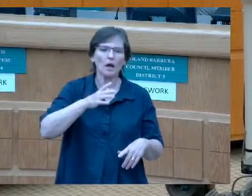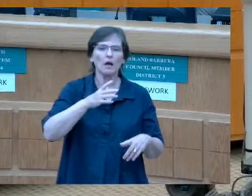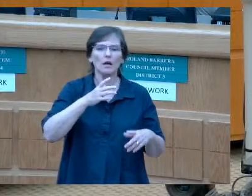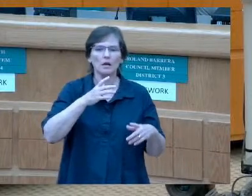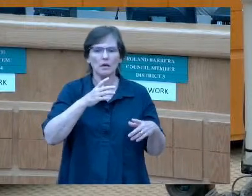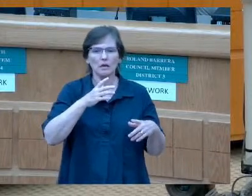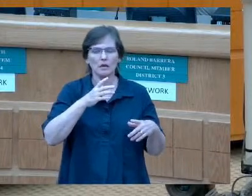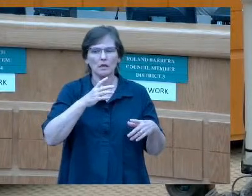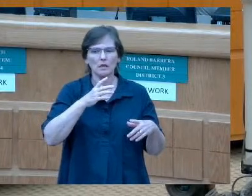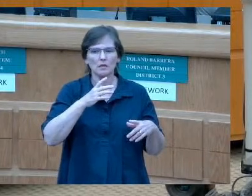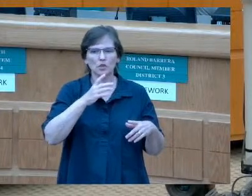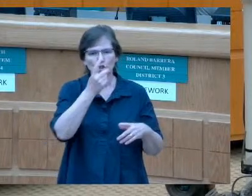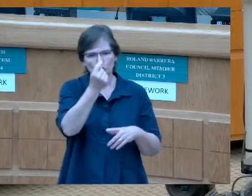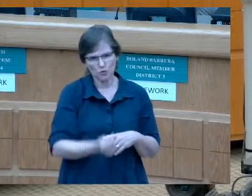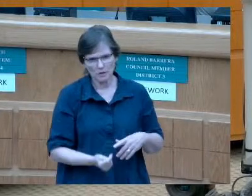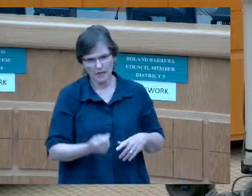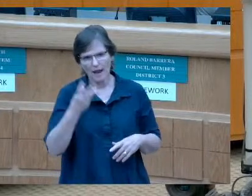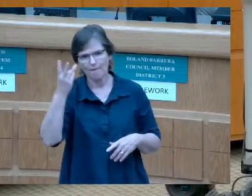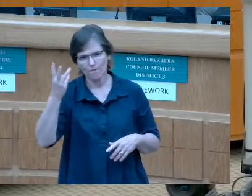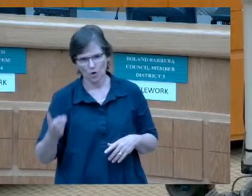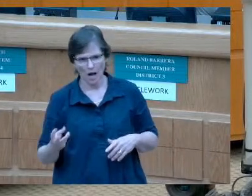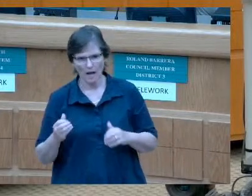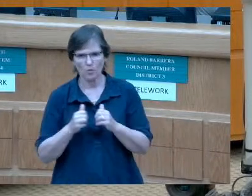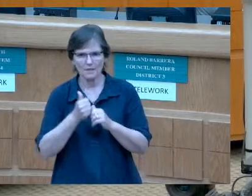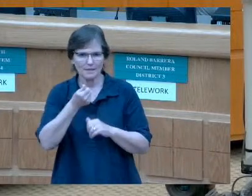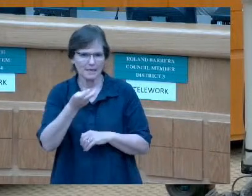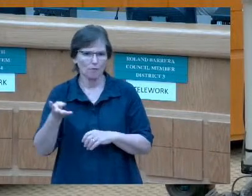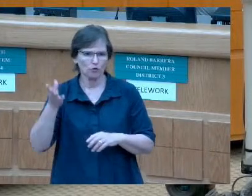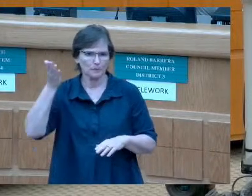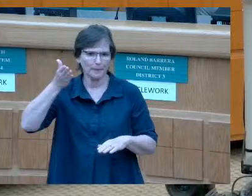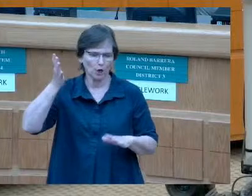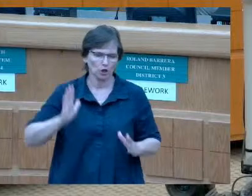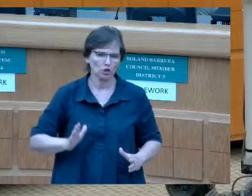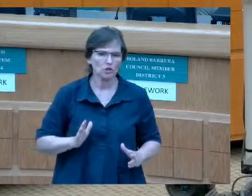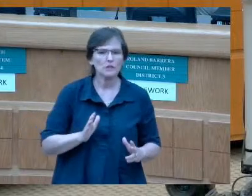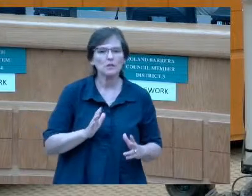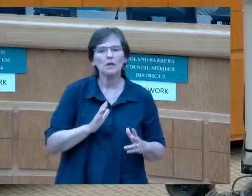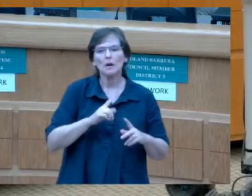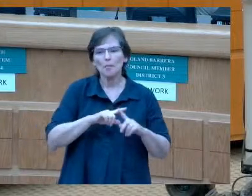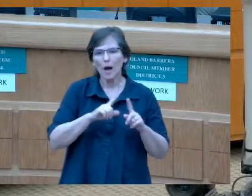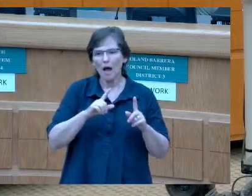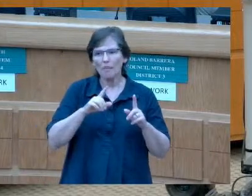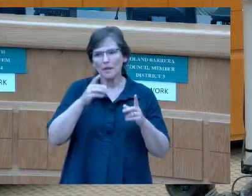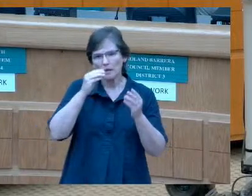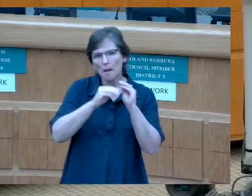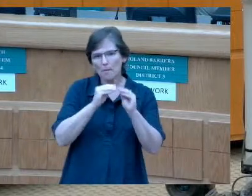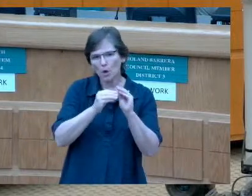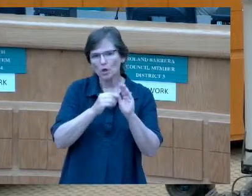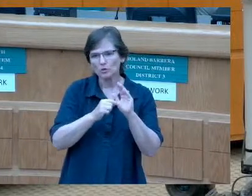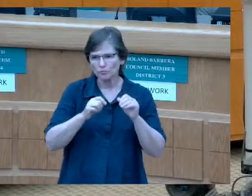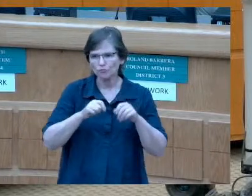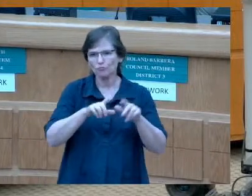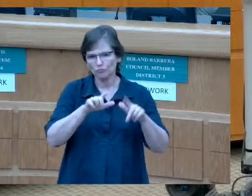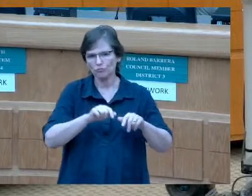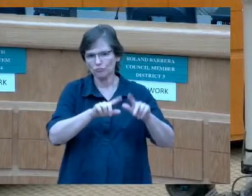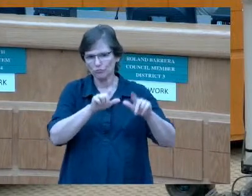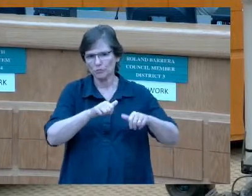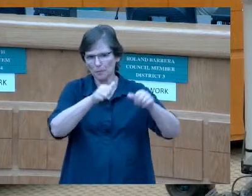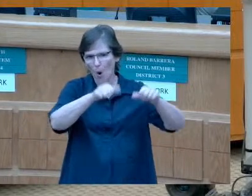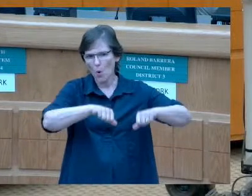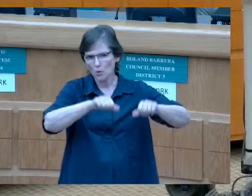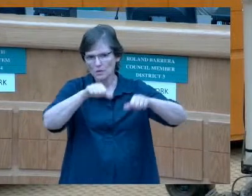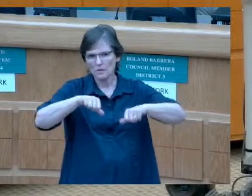I'm sure they'll continue to put out the daily numbers so that you will have those. But as far as the briefing goes, Tuesday and